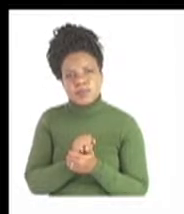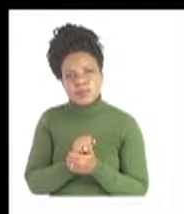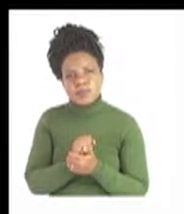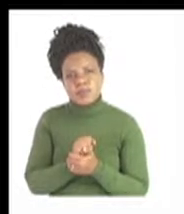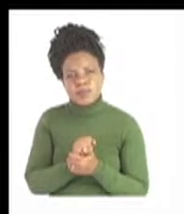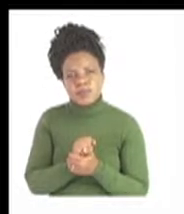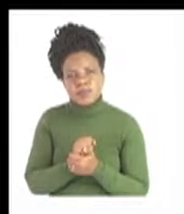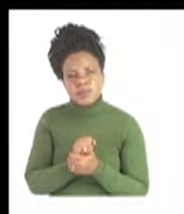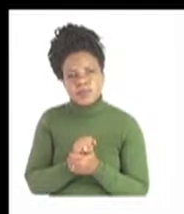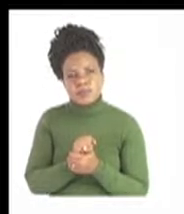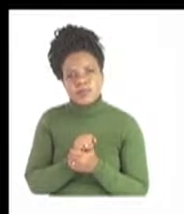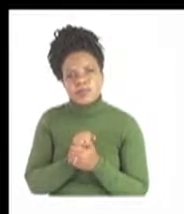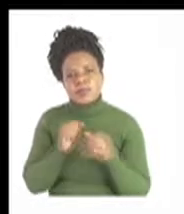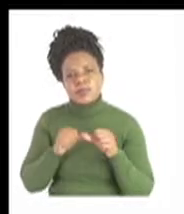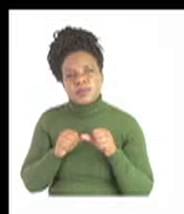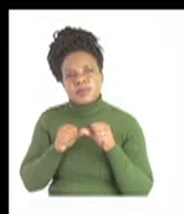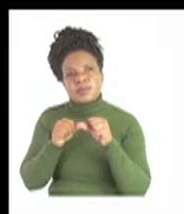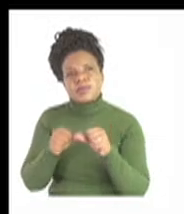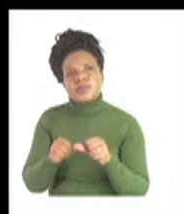We go to page